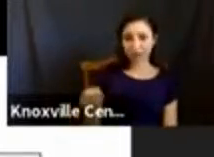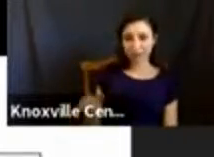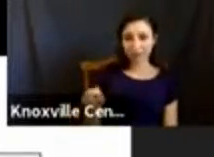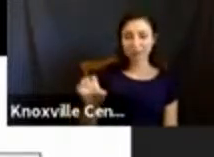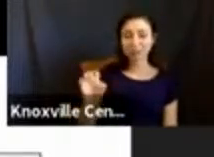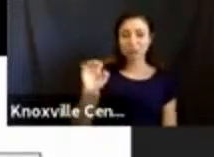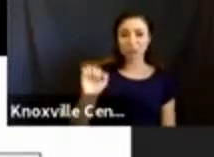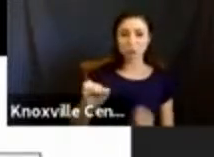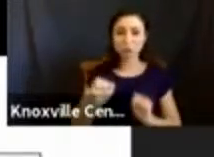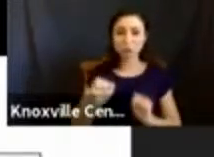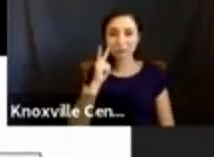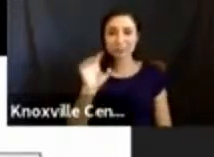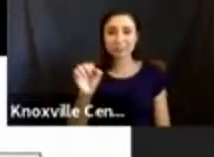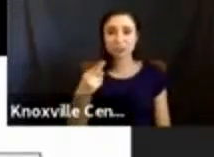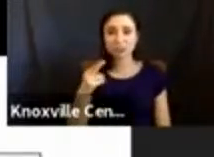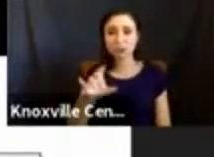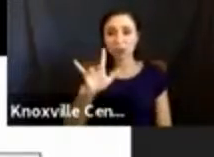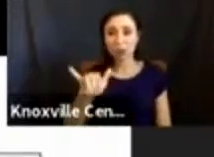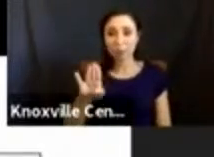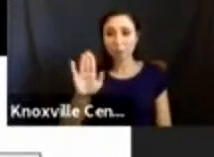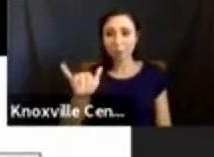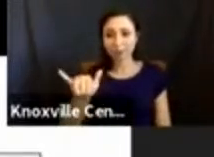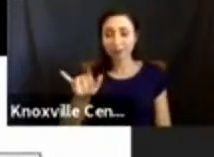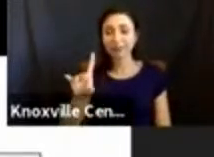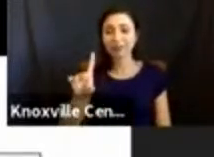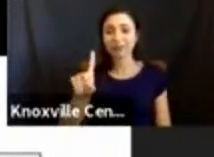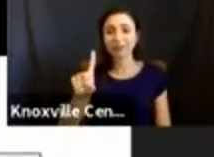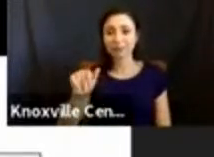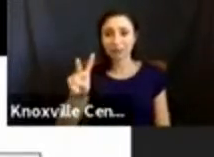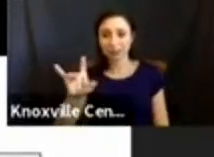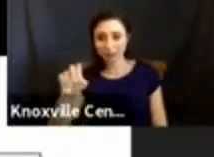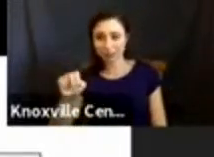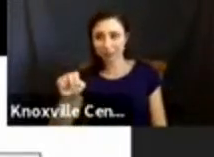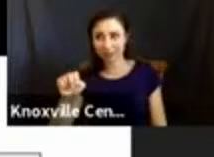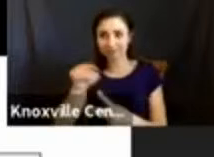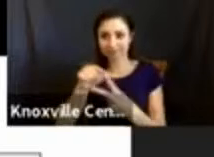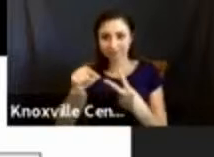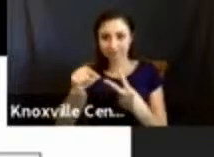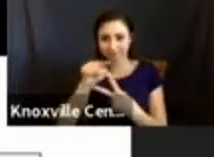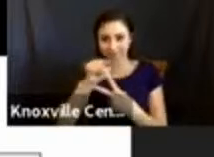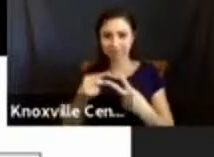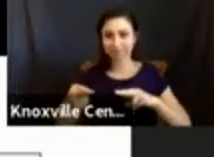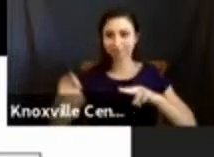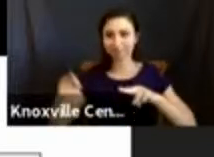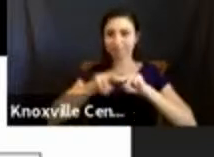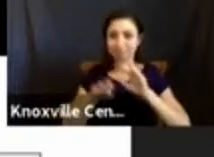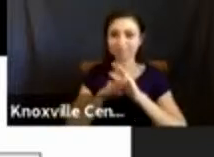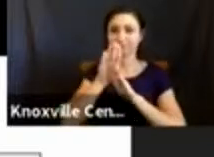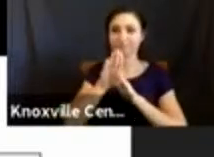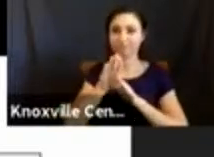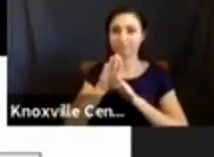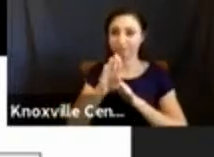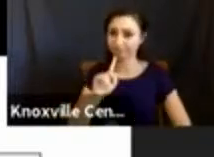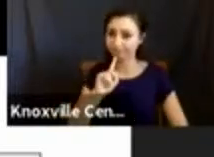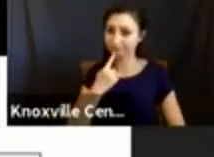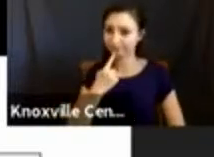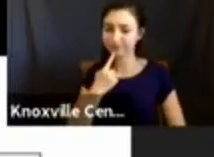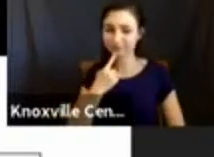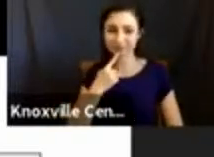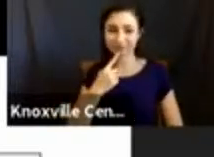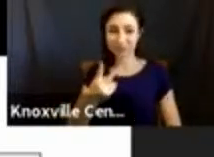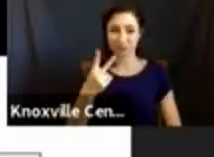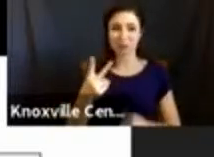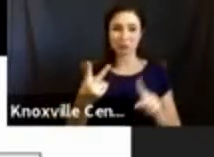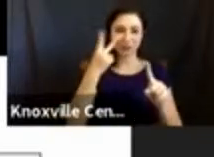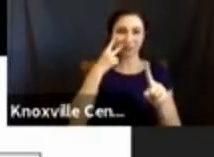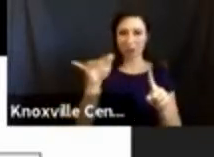Davidson have started to spike significantly. And remember that the y-axis and all these are different. So